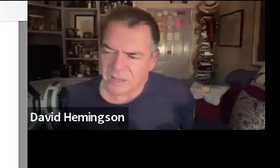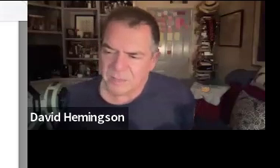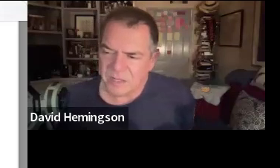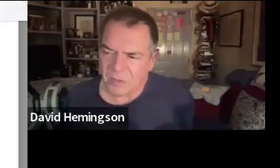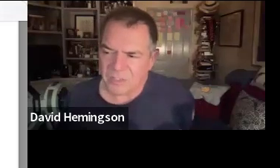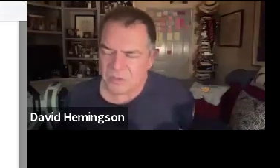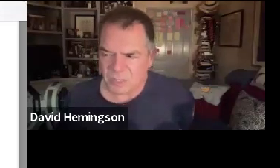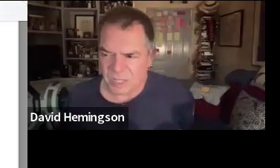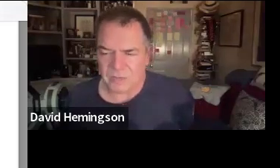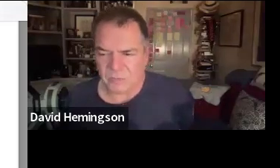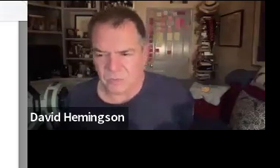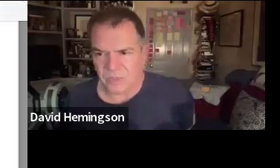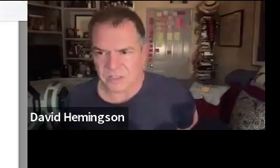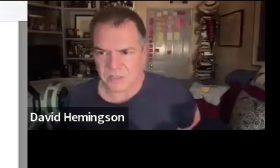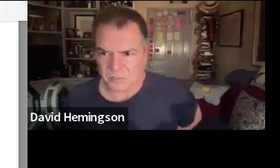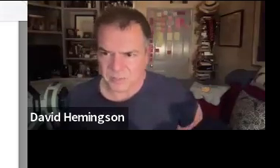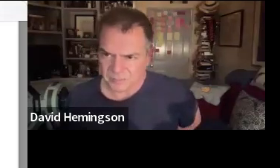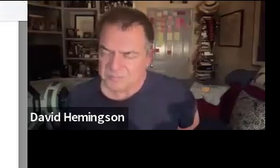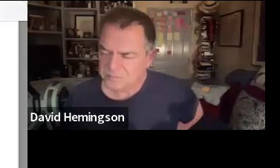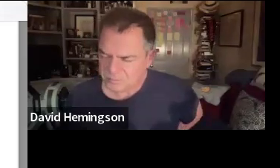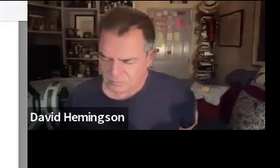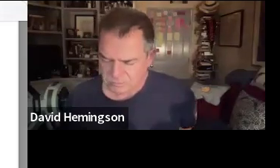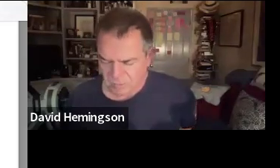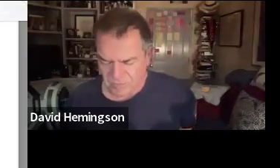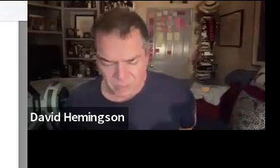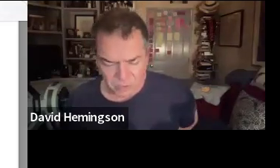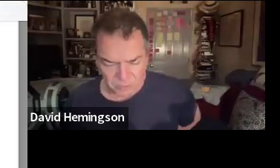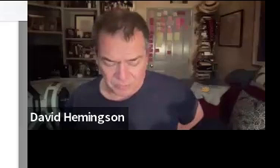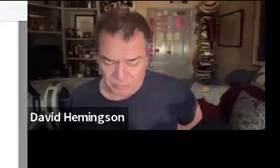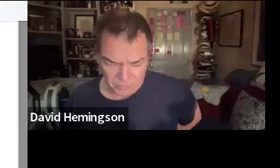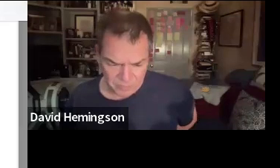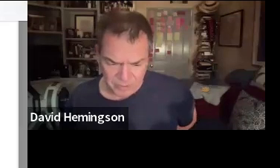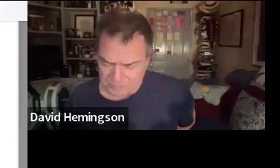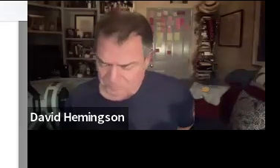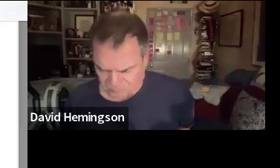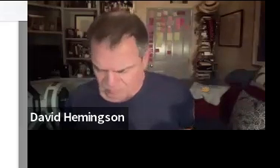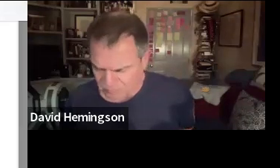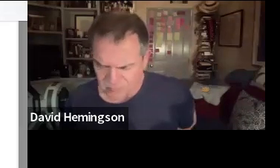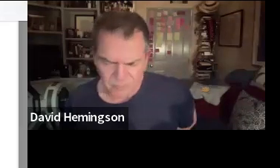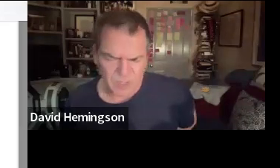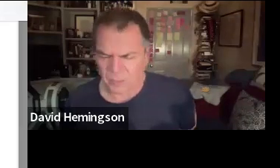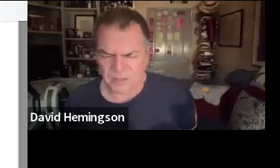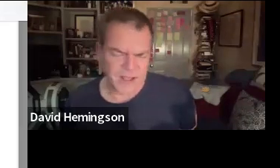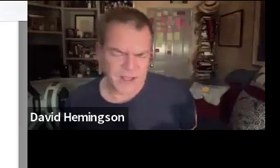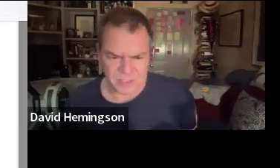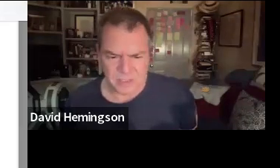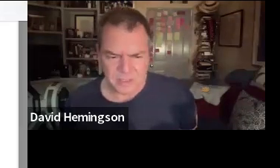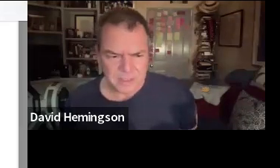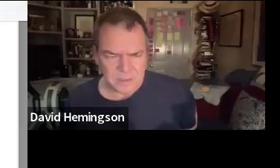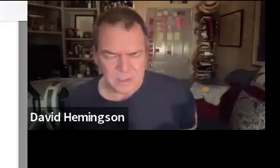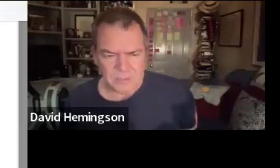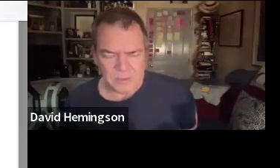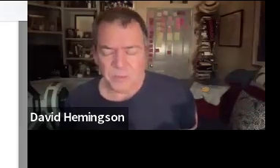and deep down I always knew it would end with this too, but I think it really will become very apparent a couple of drafts